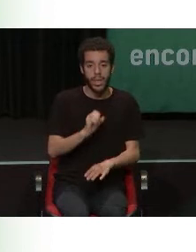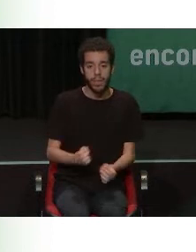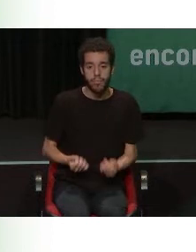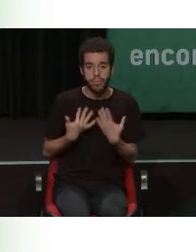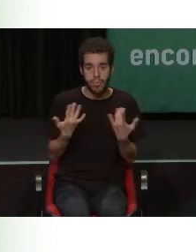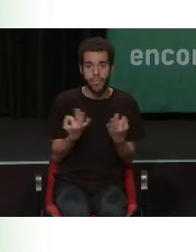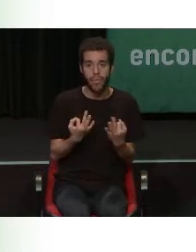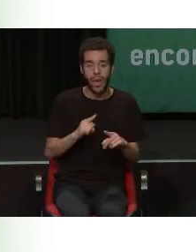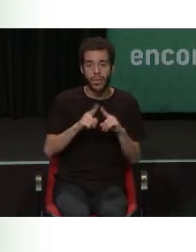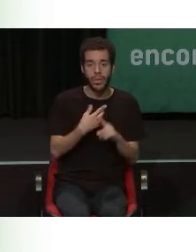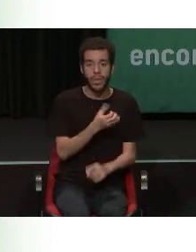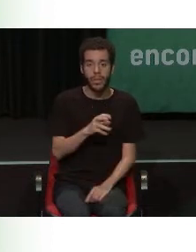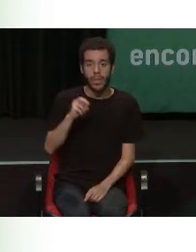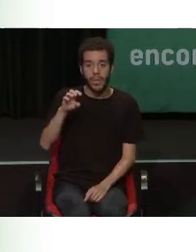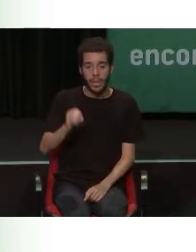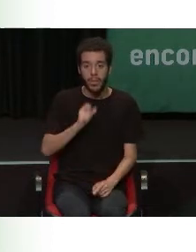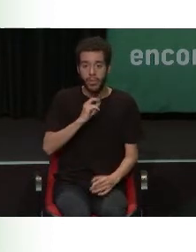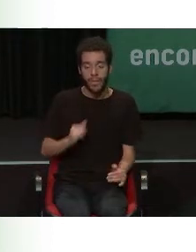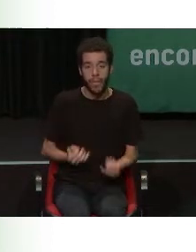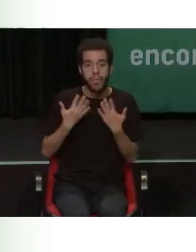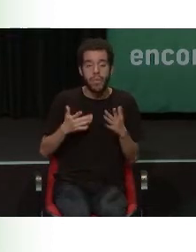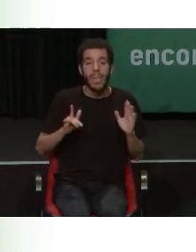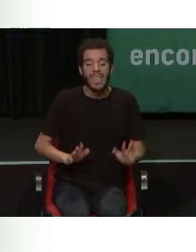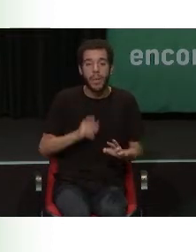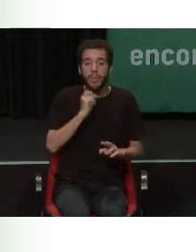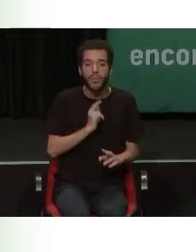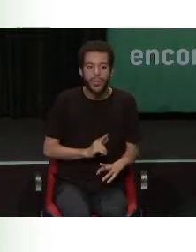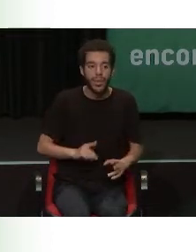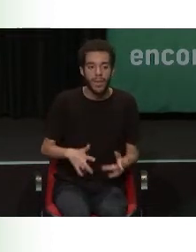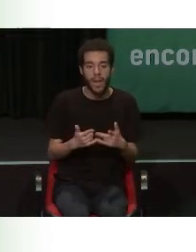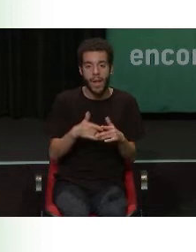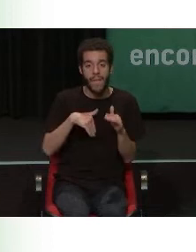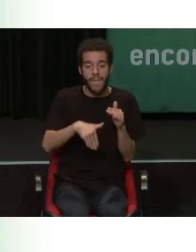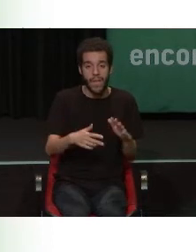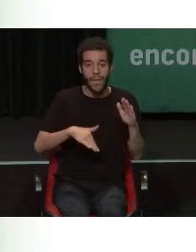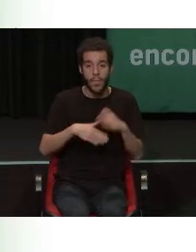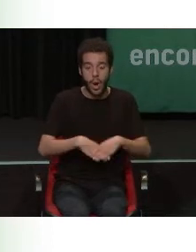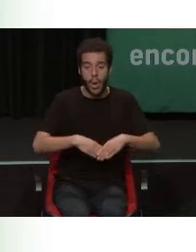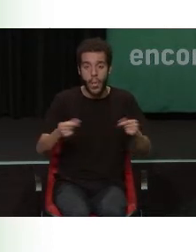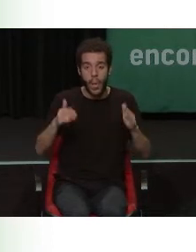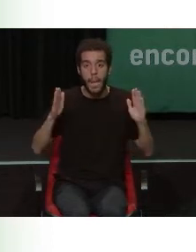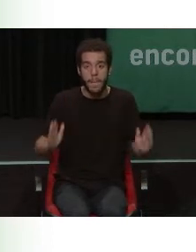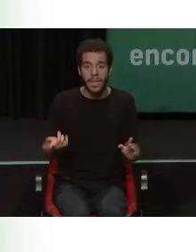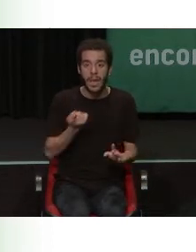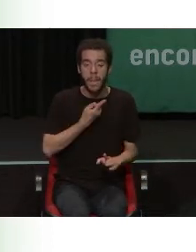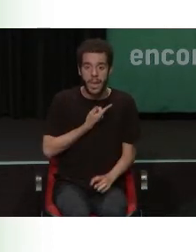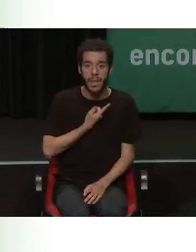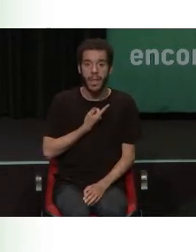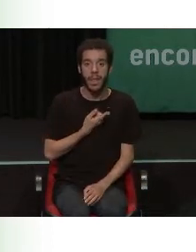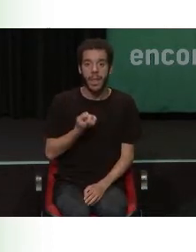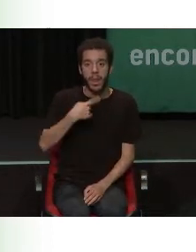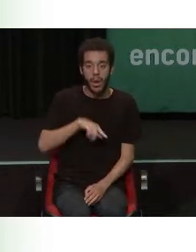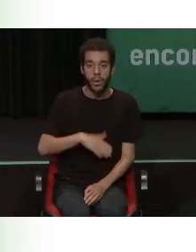year 2030 and to cure 80% of which, so this means we have to cure for the coming 9